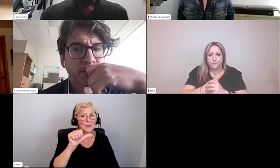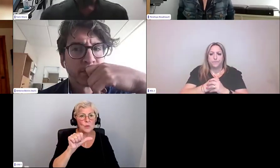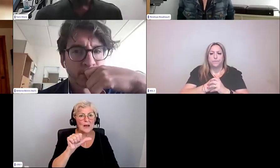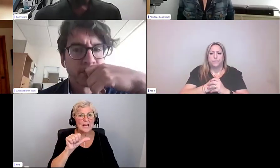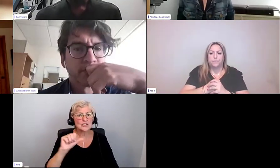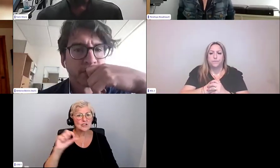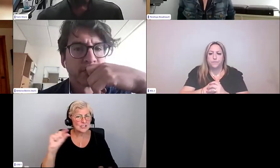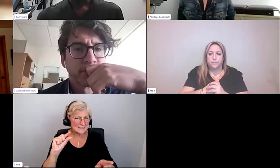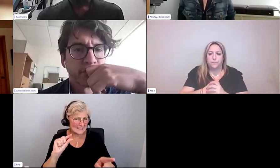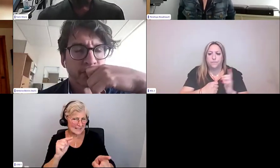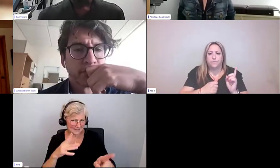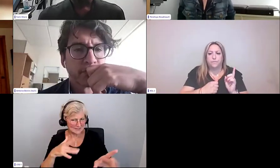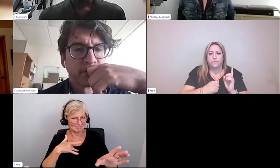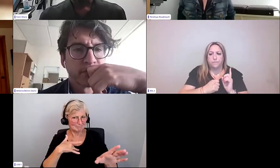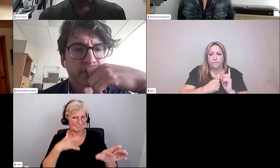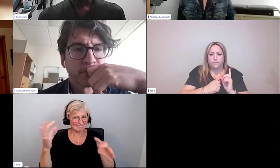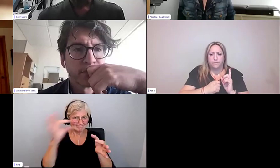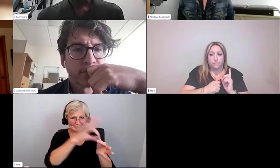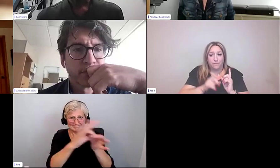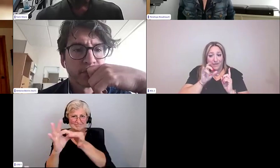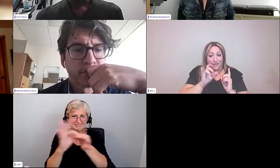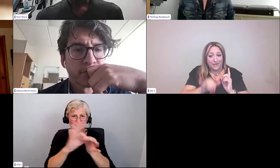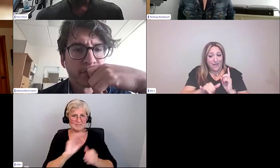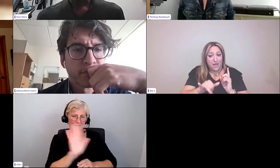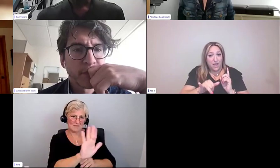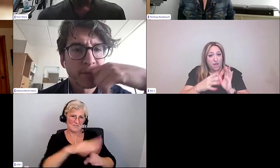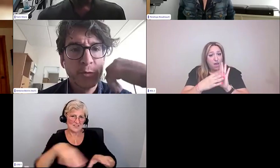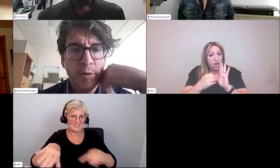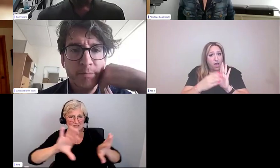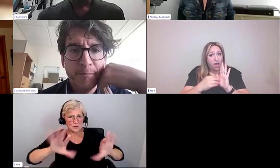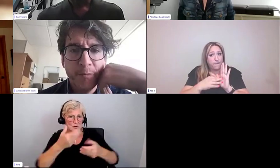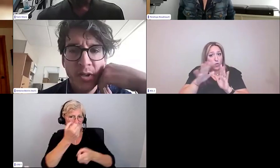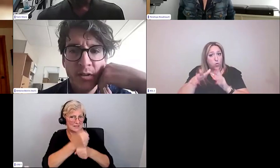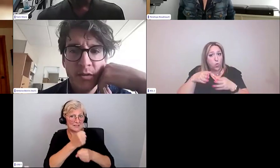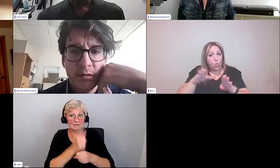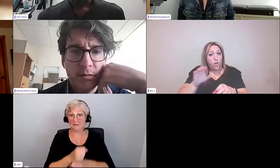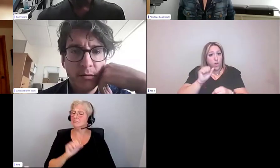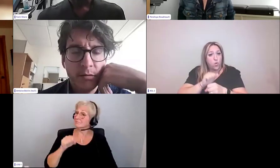Antoine, Ghislaine, does this echo with your way of working?